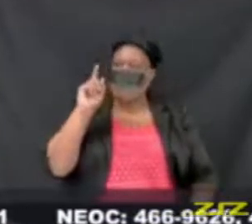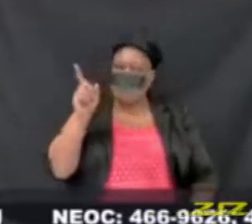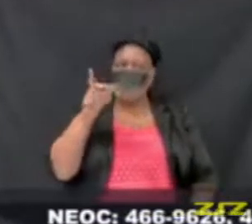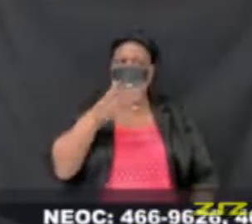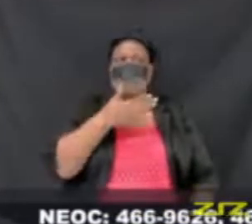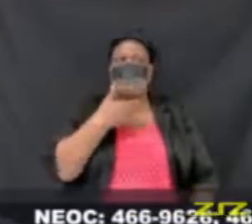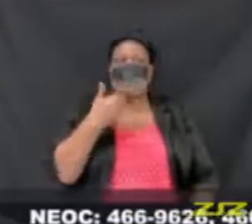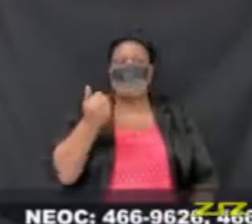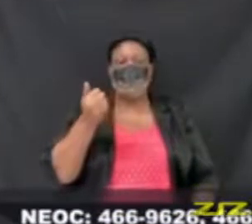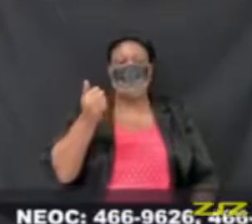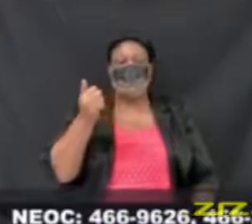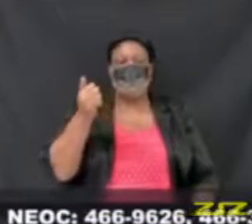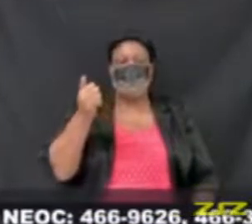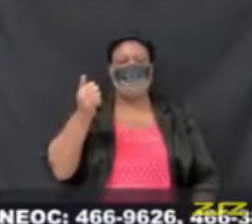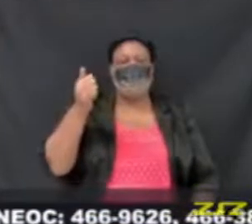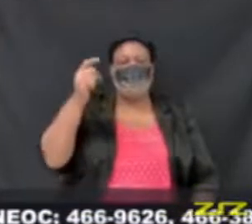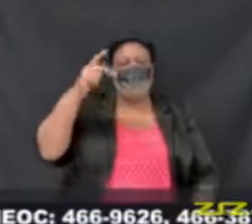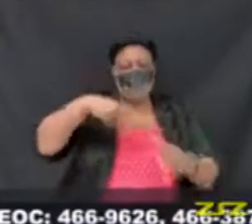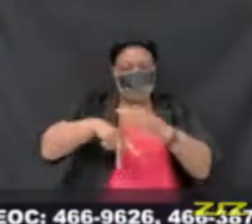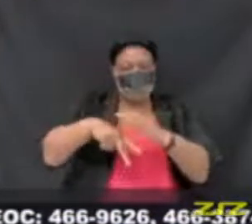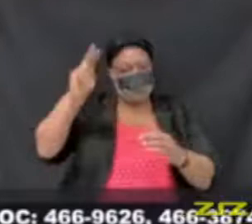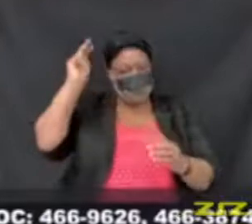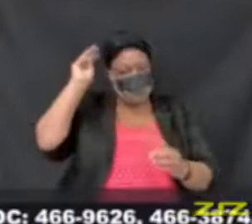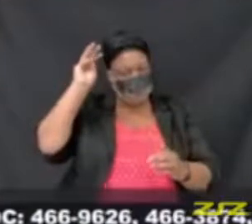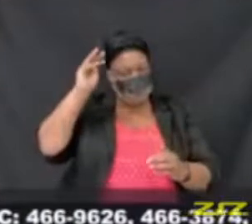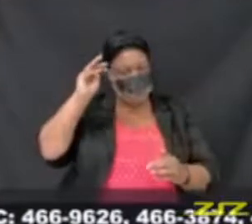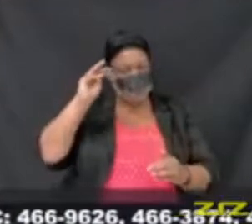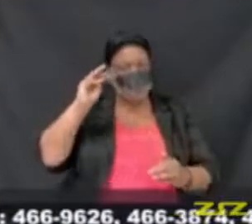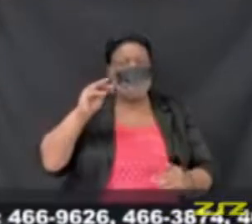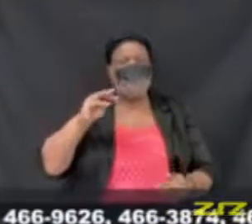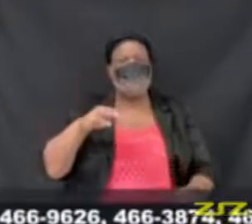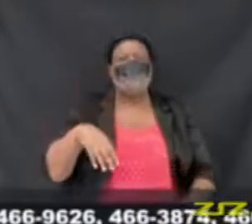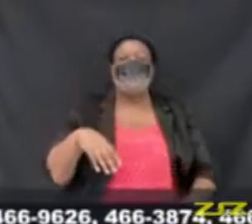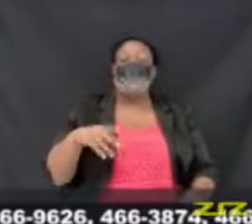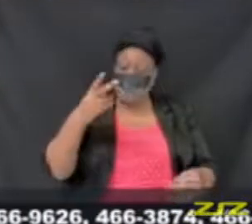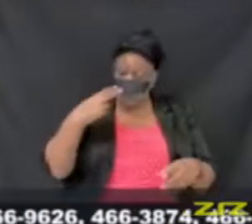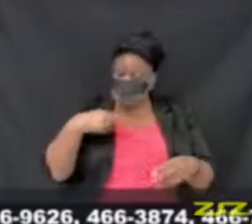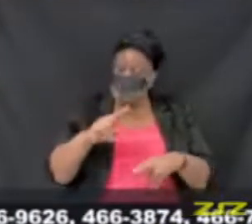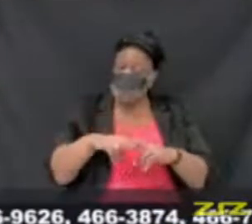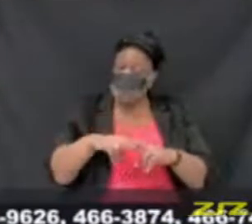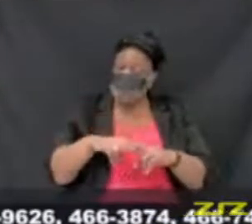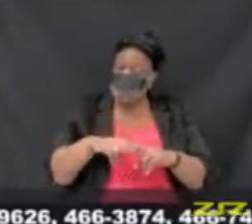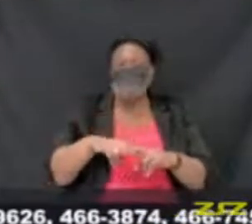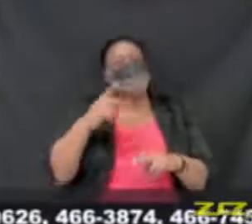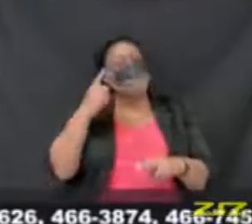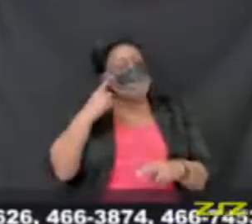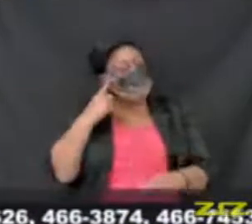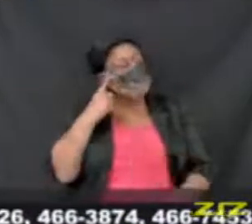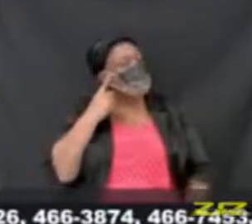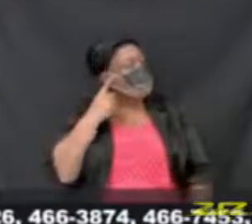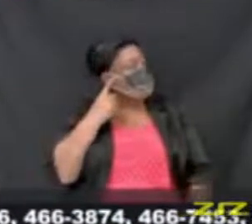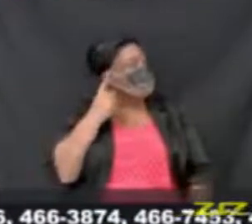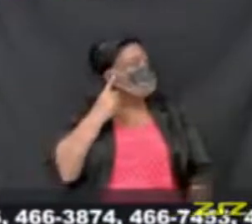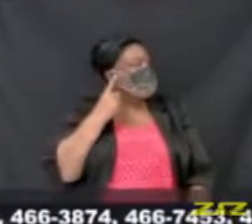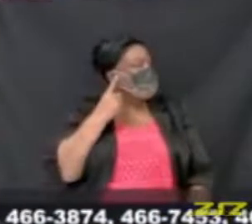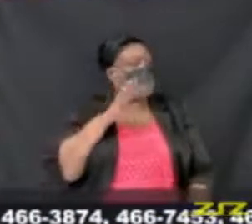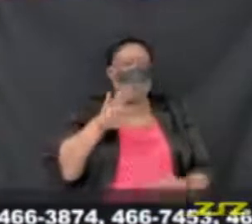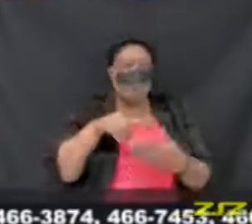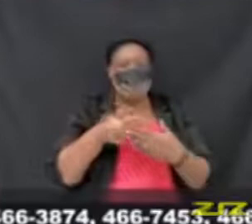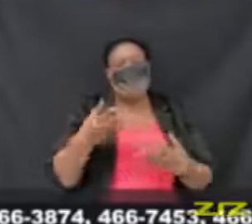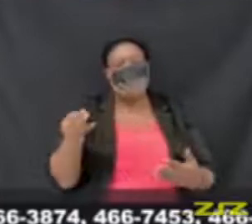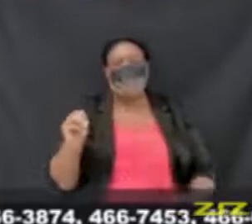a significant contribution. And some of the concerns were genuine concerns that they've had, and we are going to do our best to address